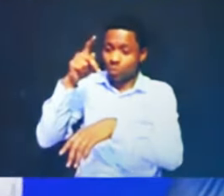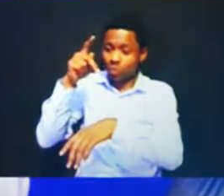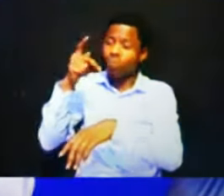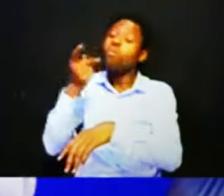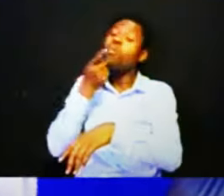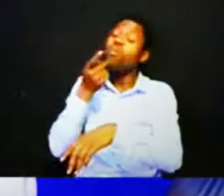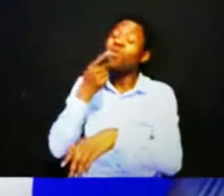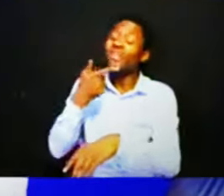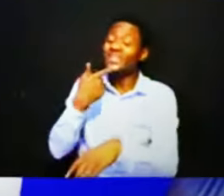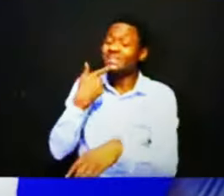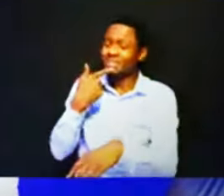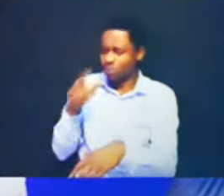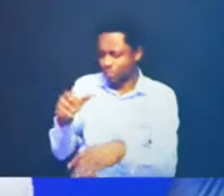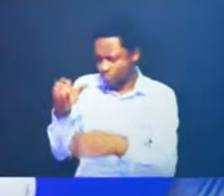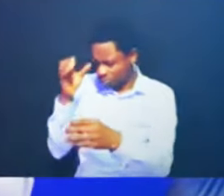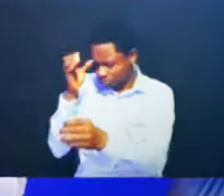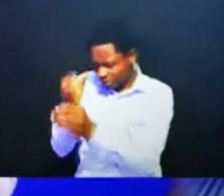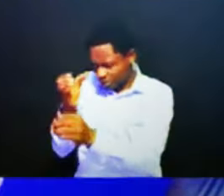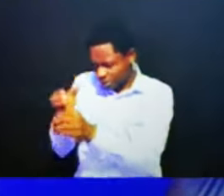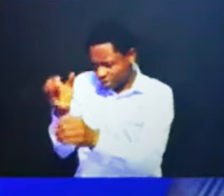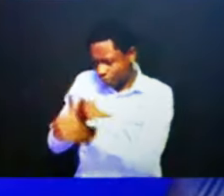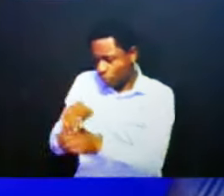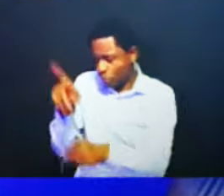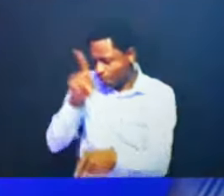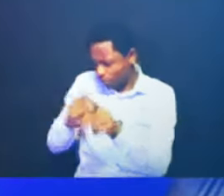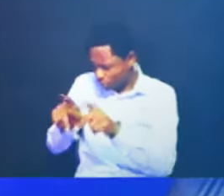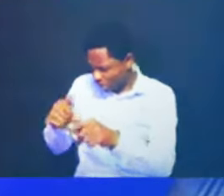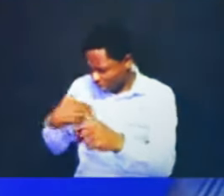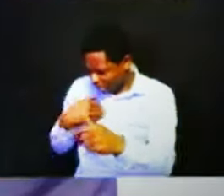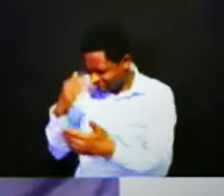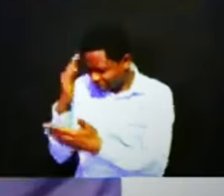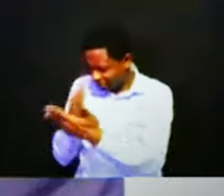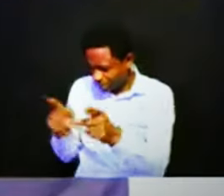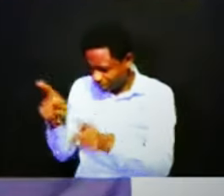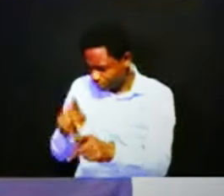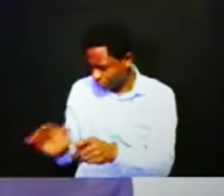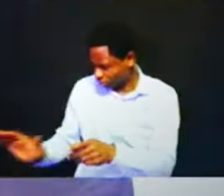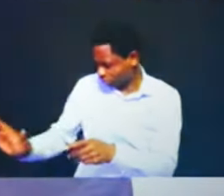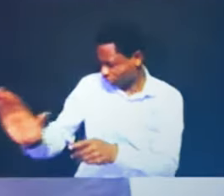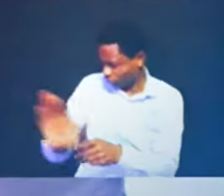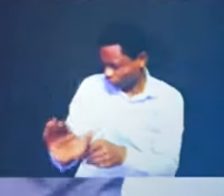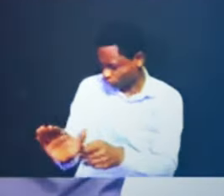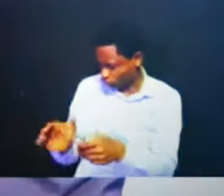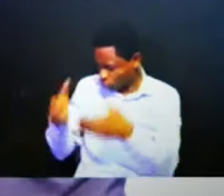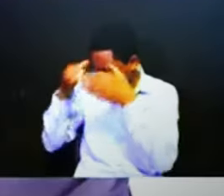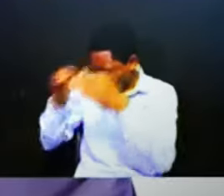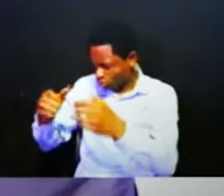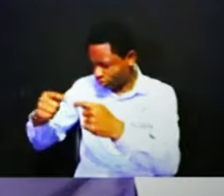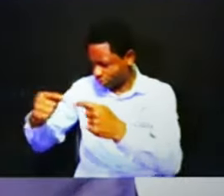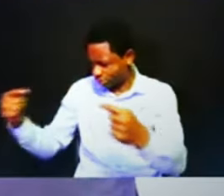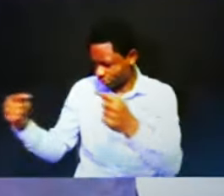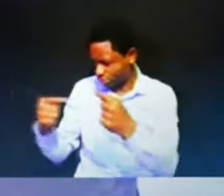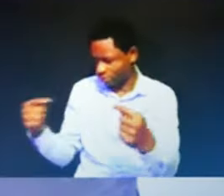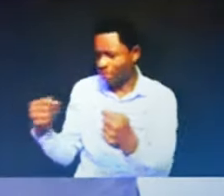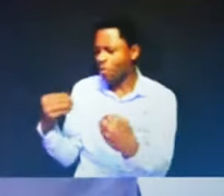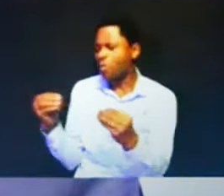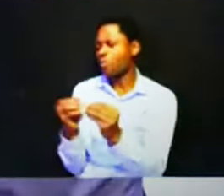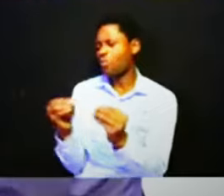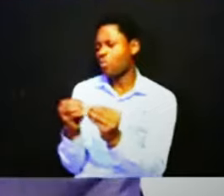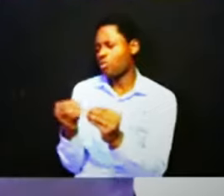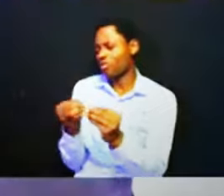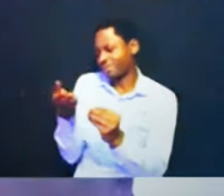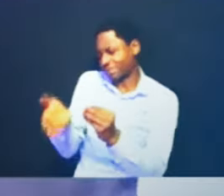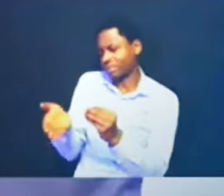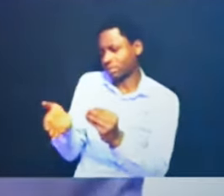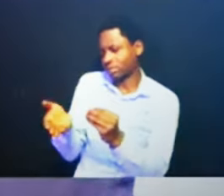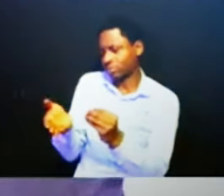cause it, and they put obstacles in people's way. This one for Paul said, wadim pape mu eba na was said that